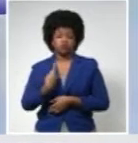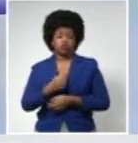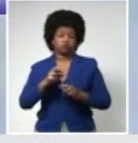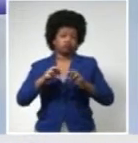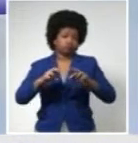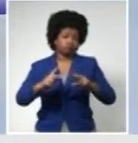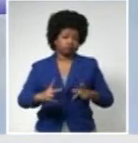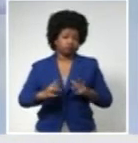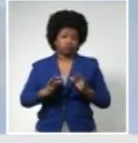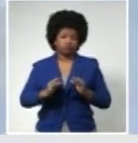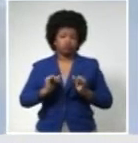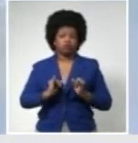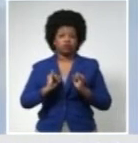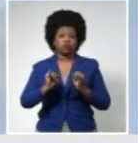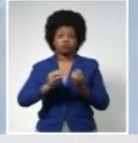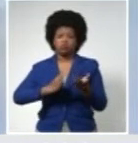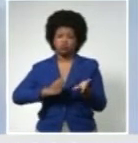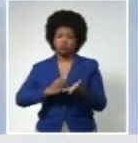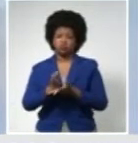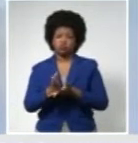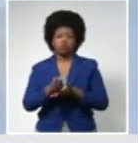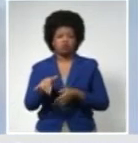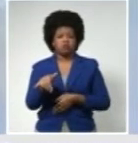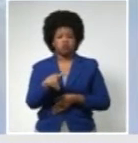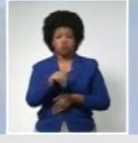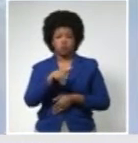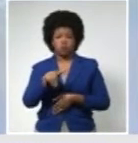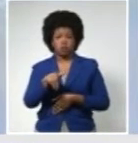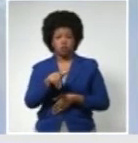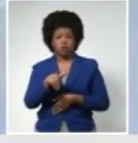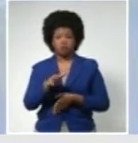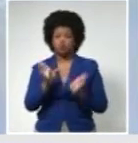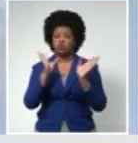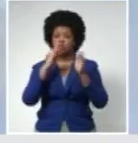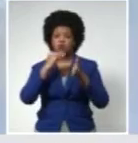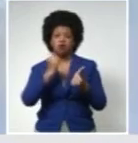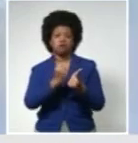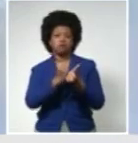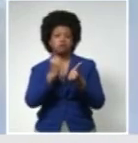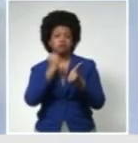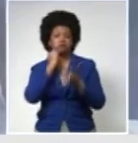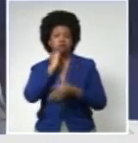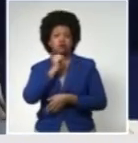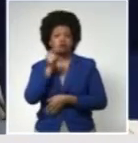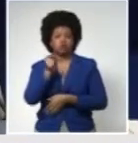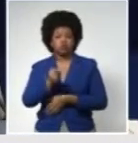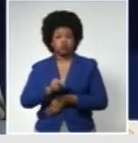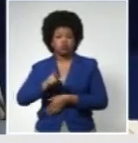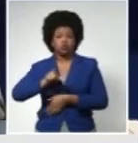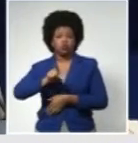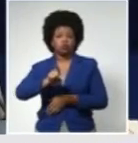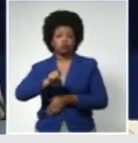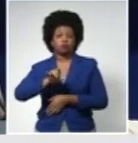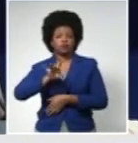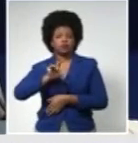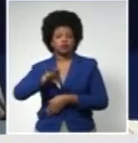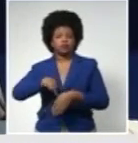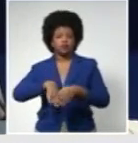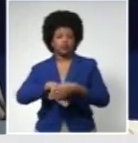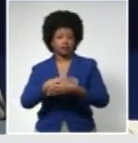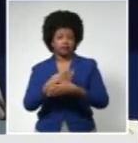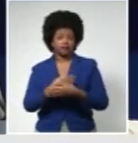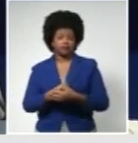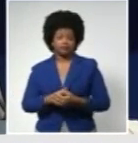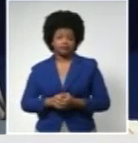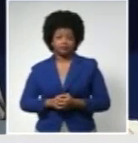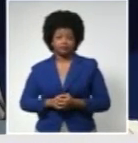provinces are already in phase 1 of stage 1. In the implementation of this phase has